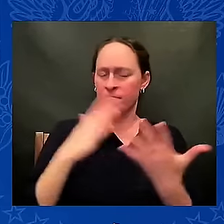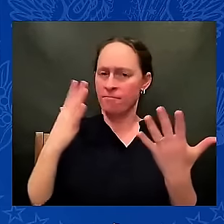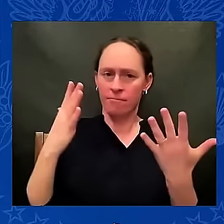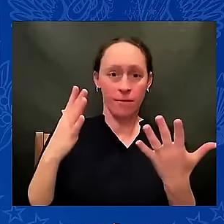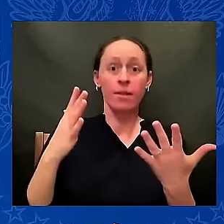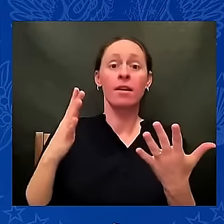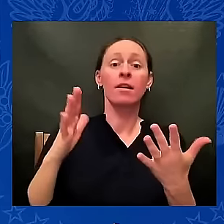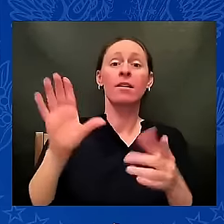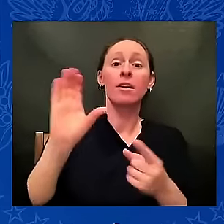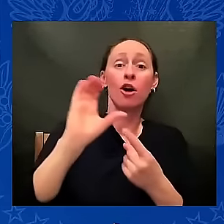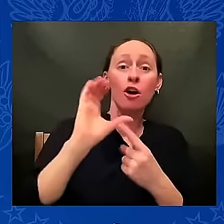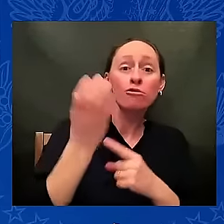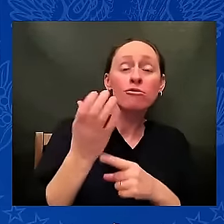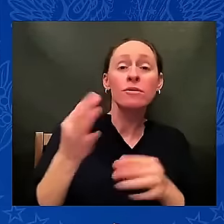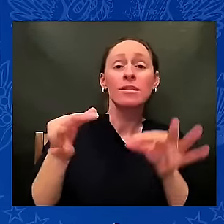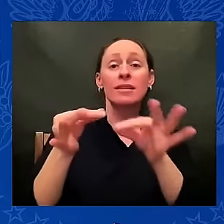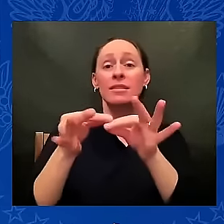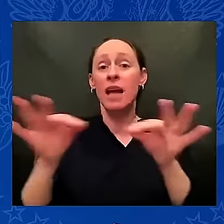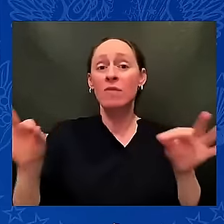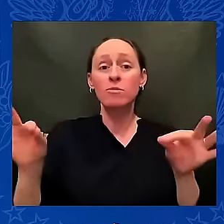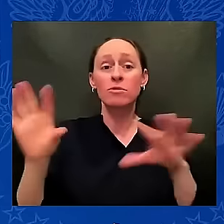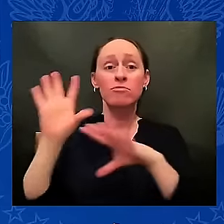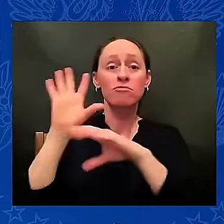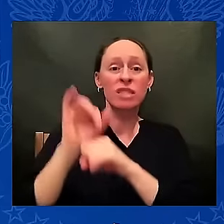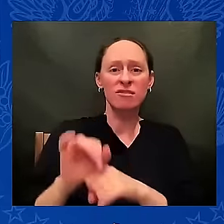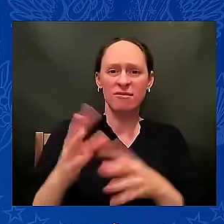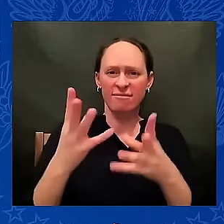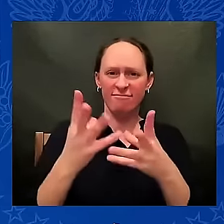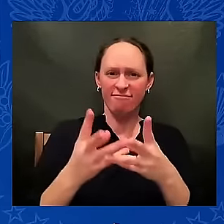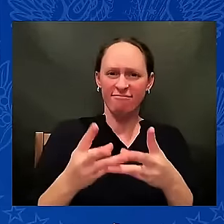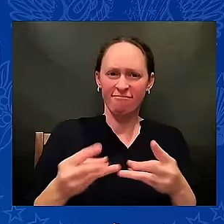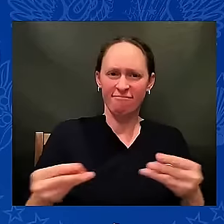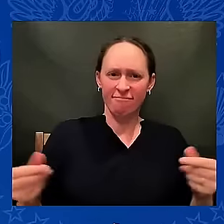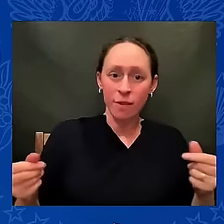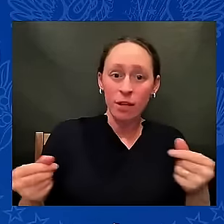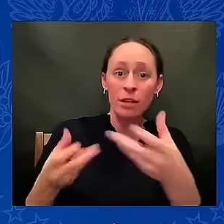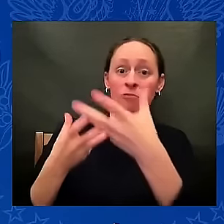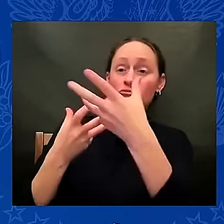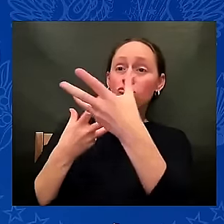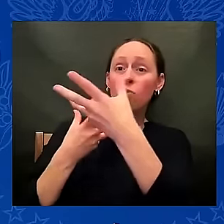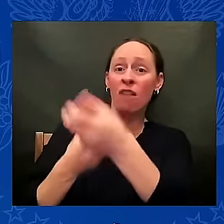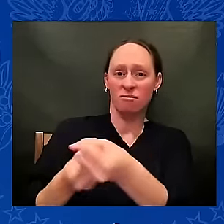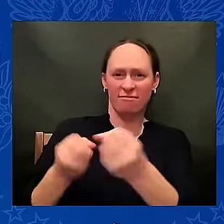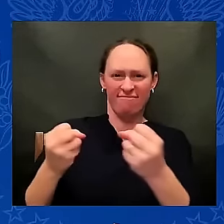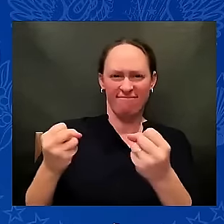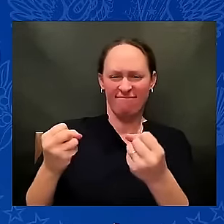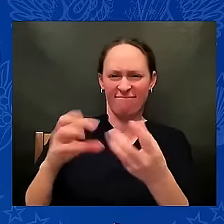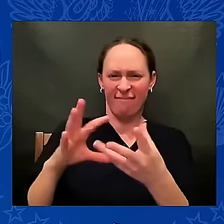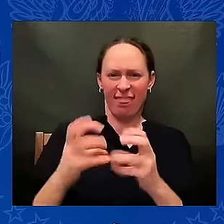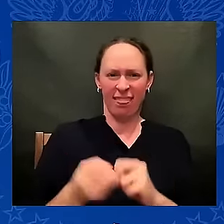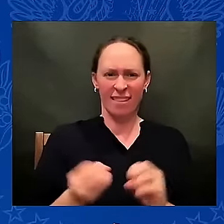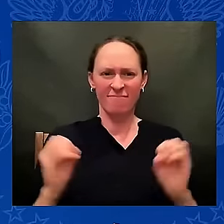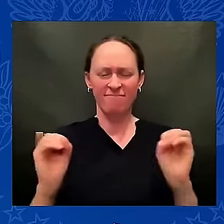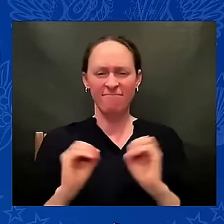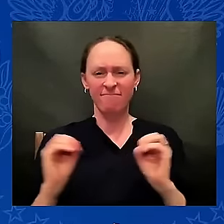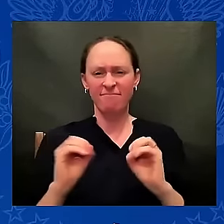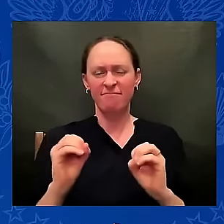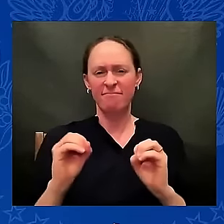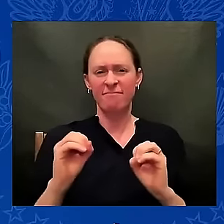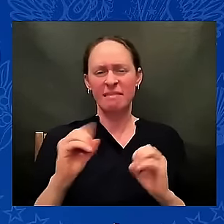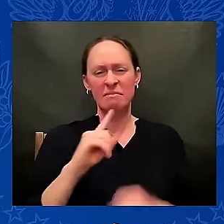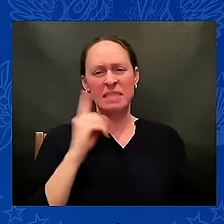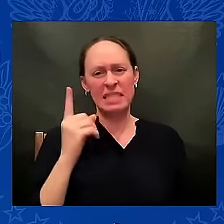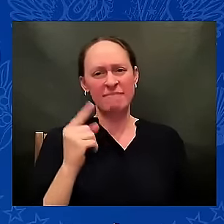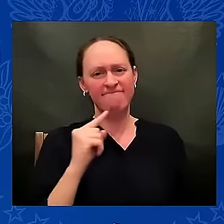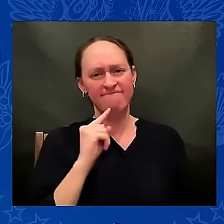like to ask, with your permission, for a moment of silence, as we remember those lost and the generations living with